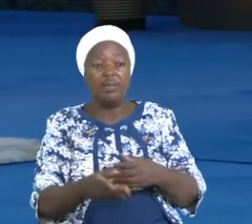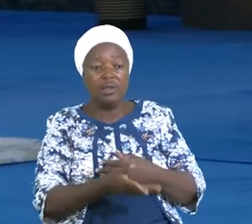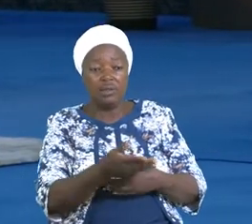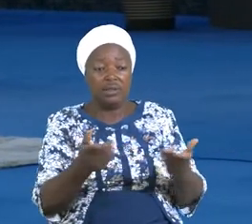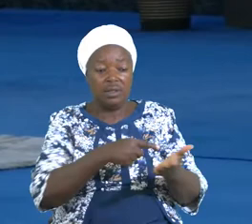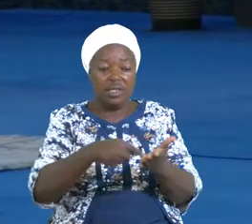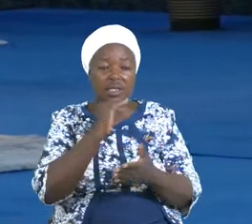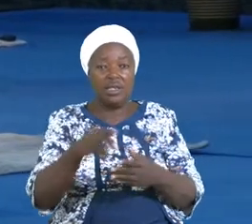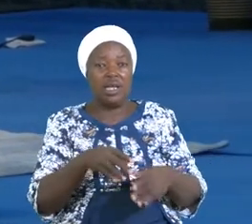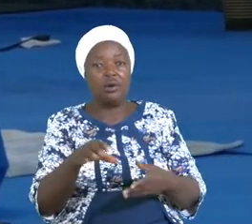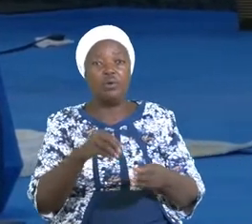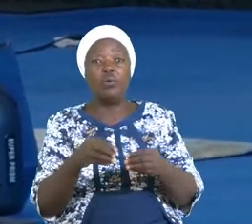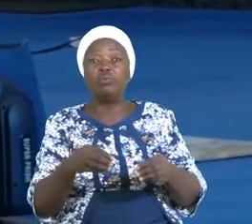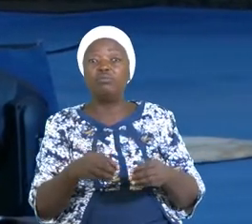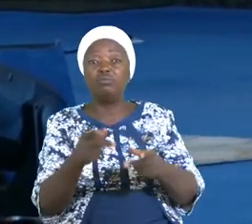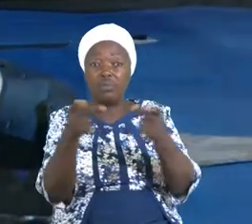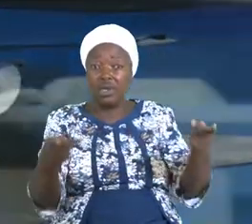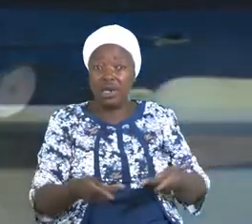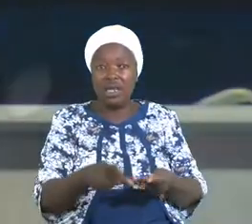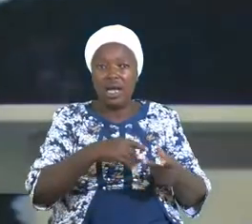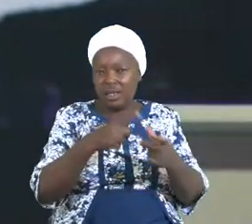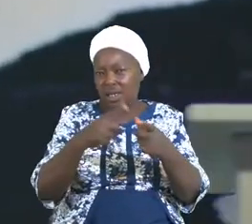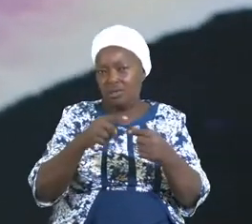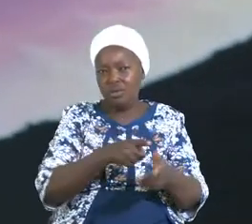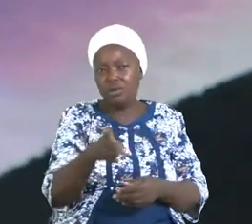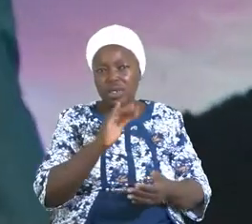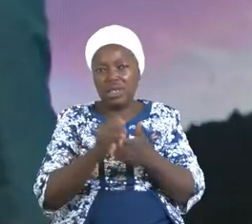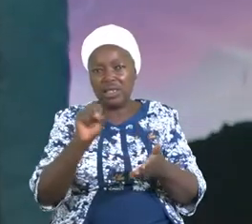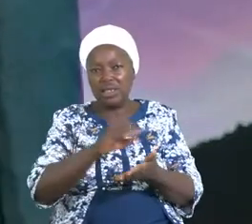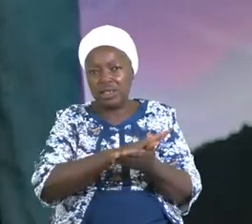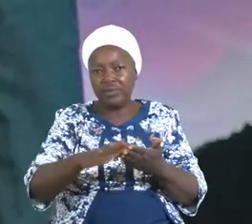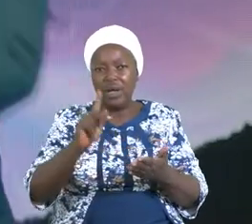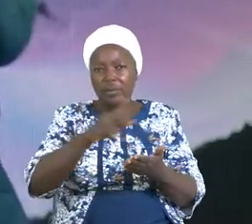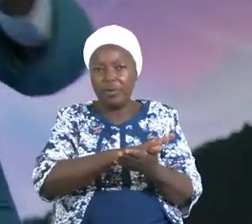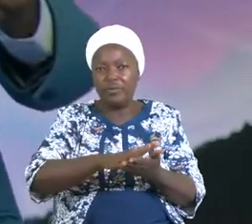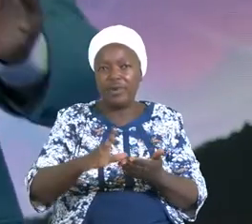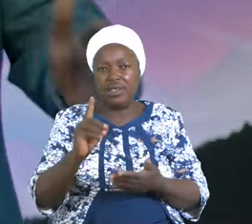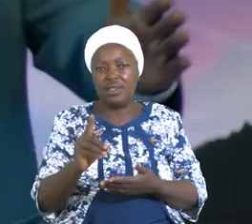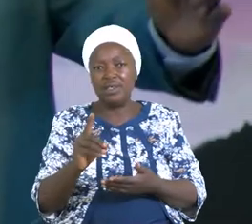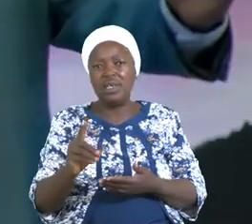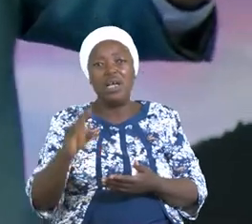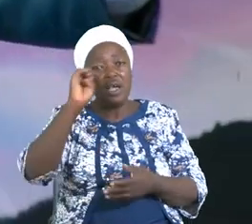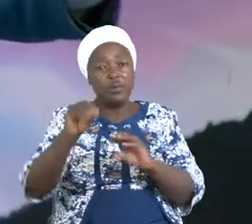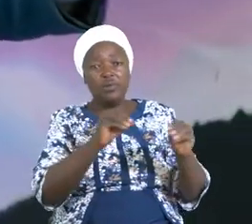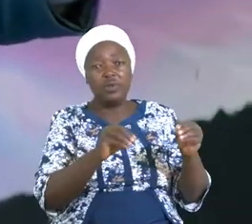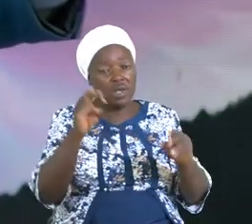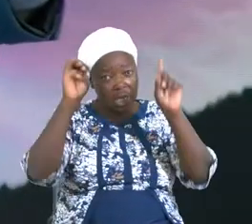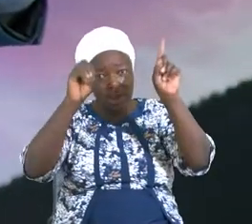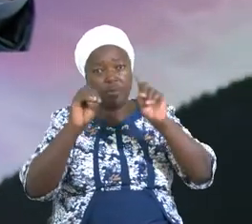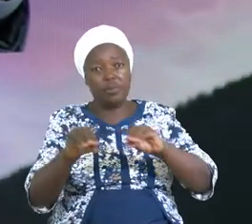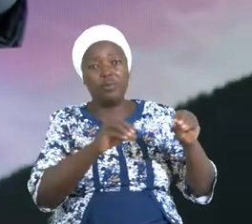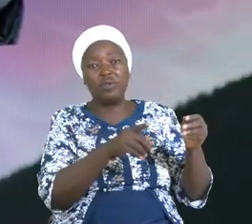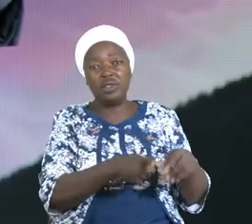And then those who are sanctified, purified, he puts them,